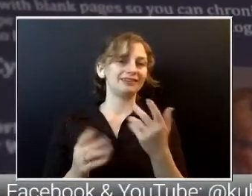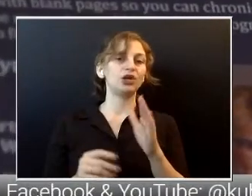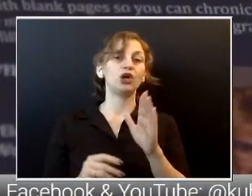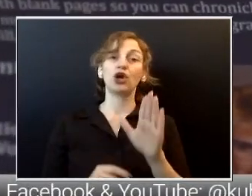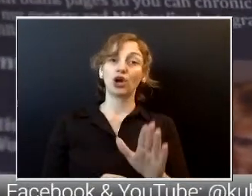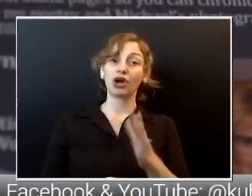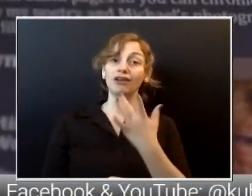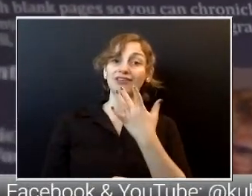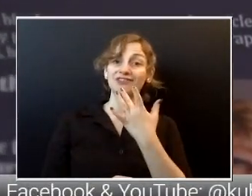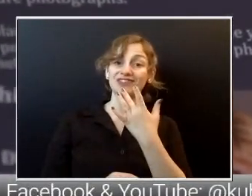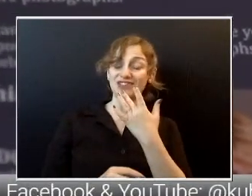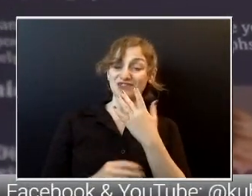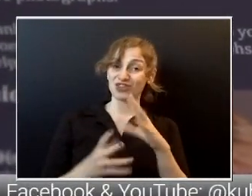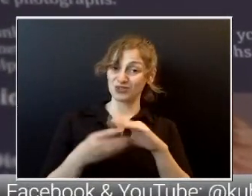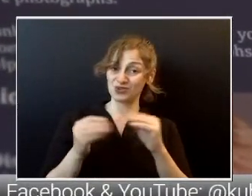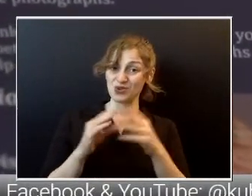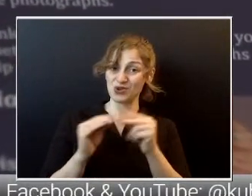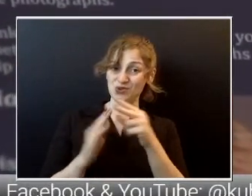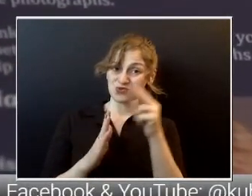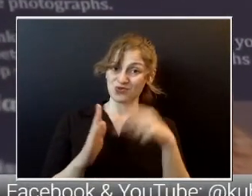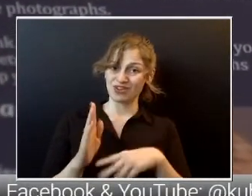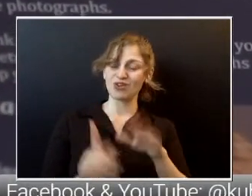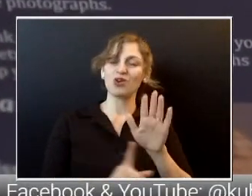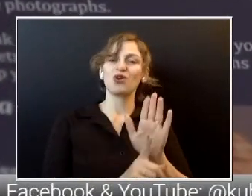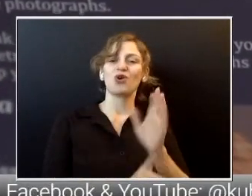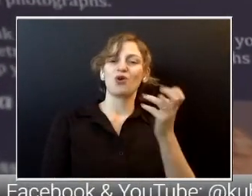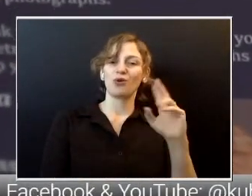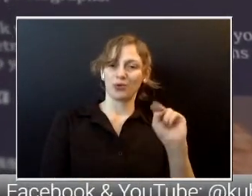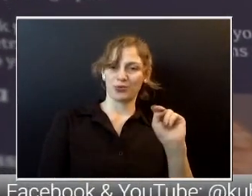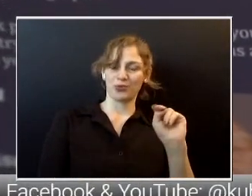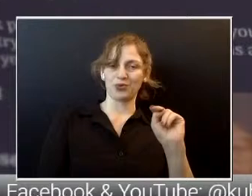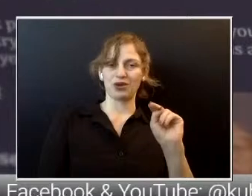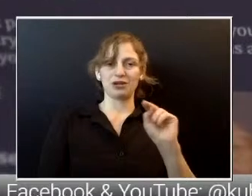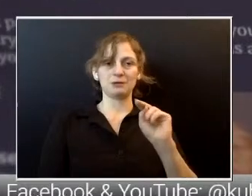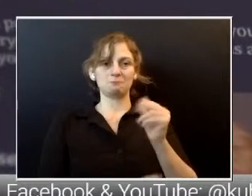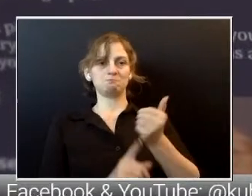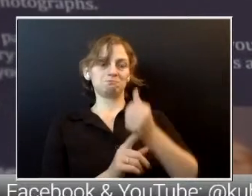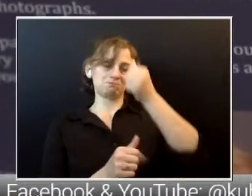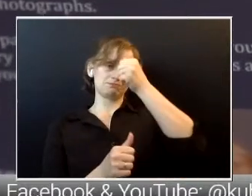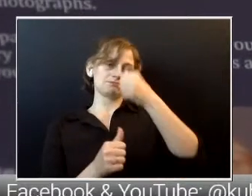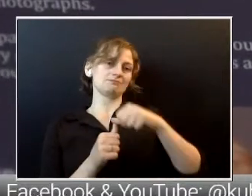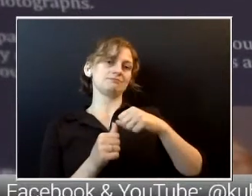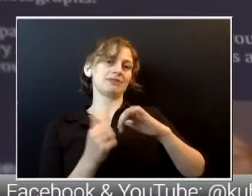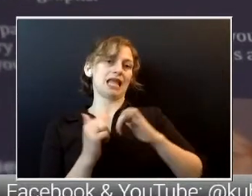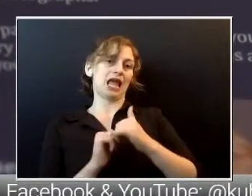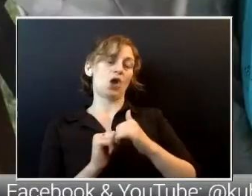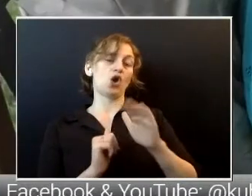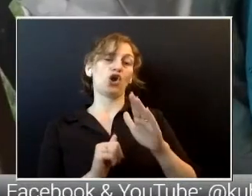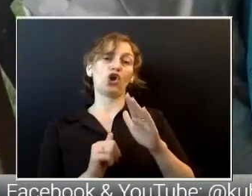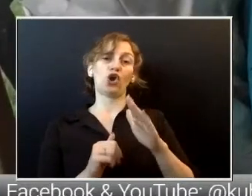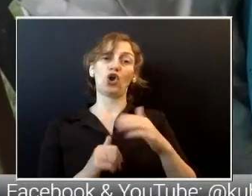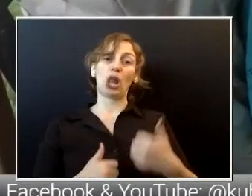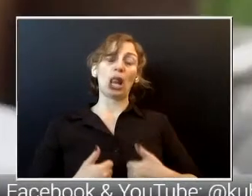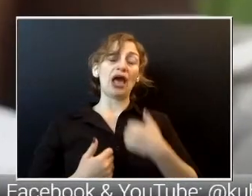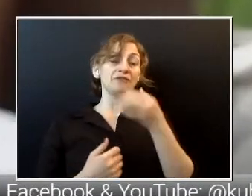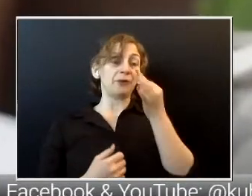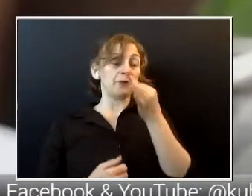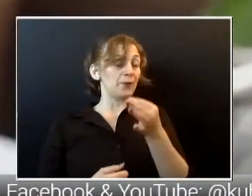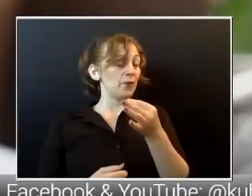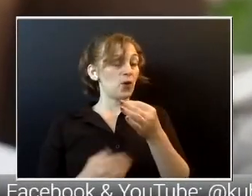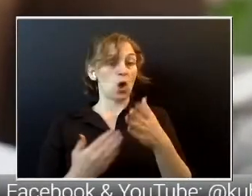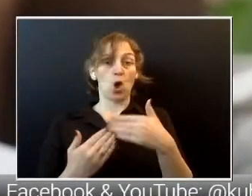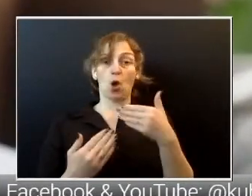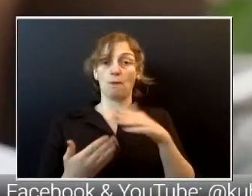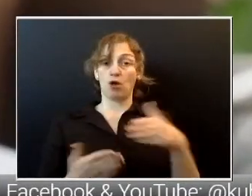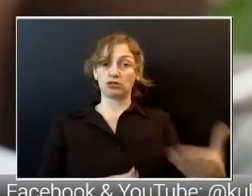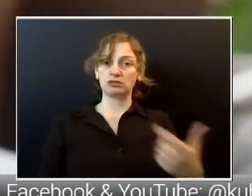own, a reminder of how her life was almost cut short. I remember camping at the lake, a sudden searing chest